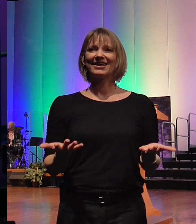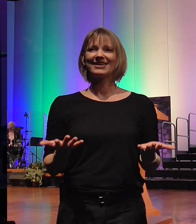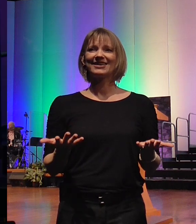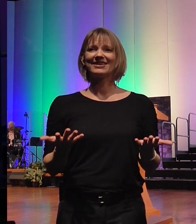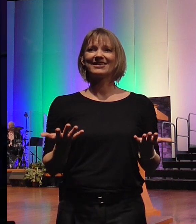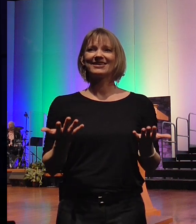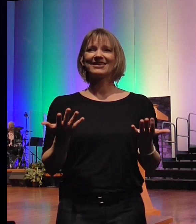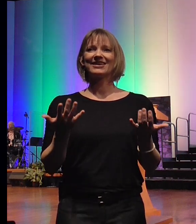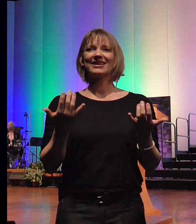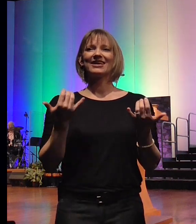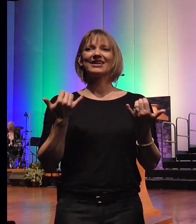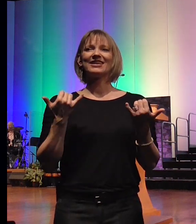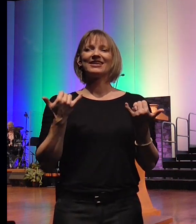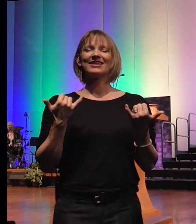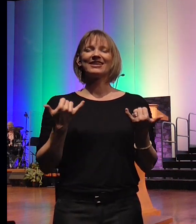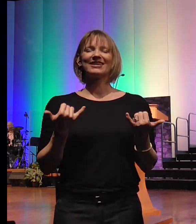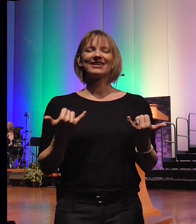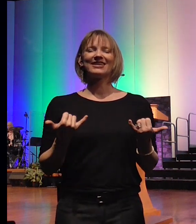and